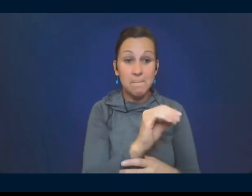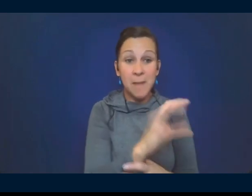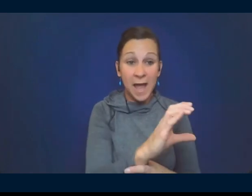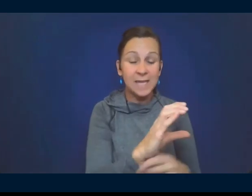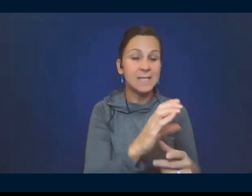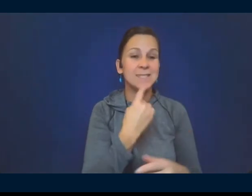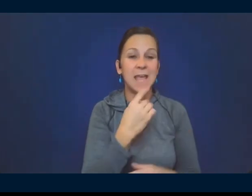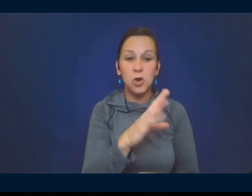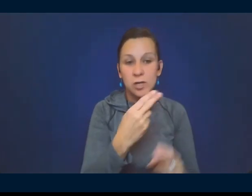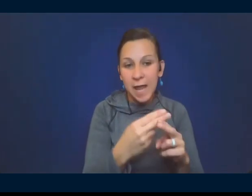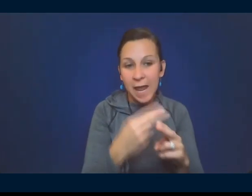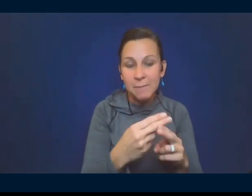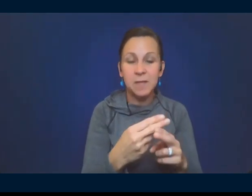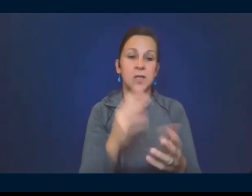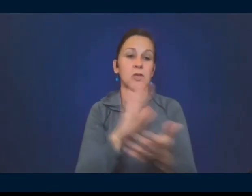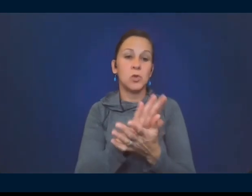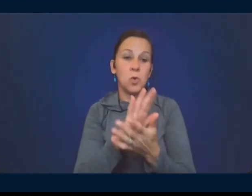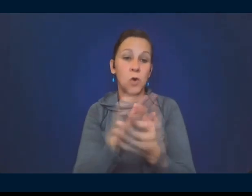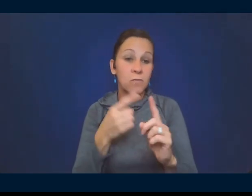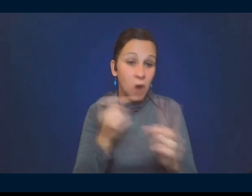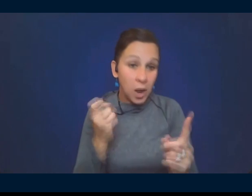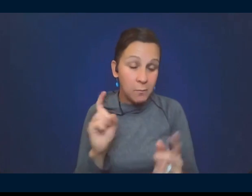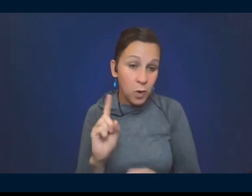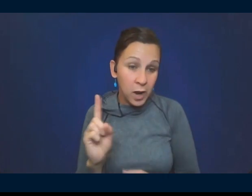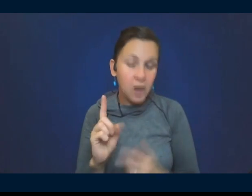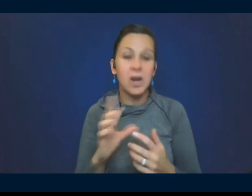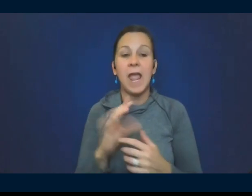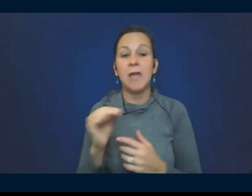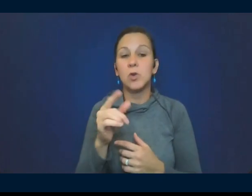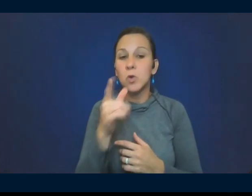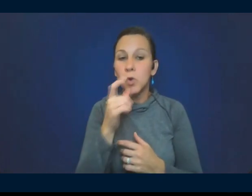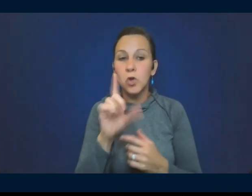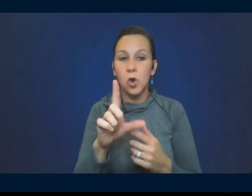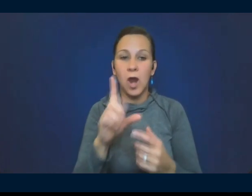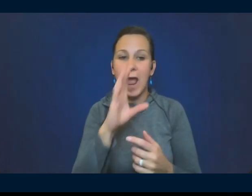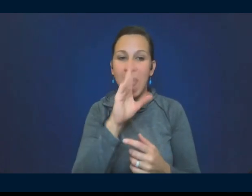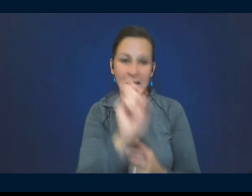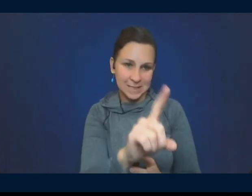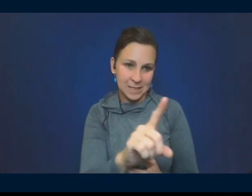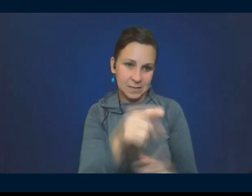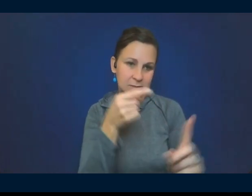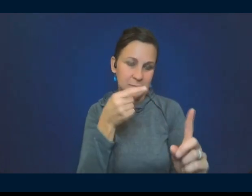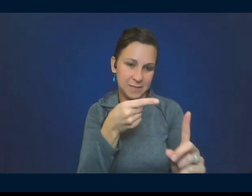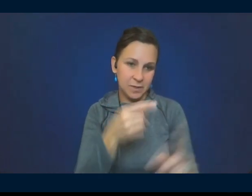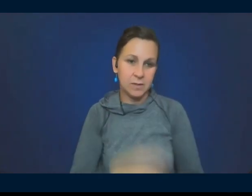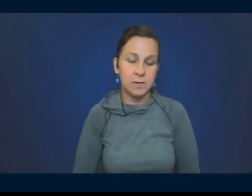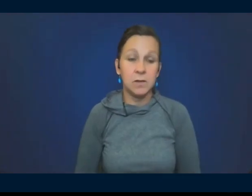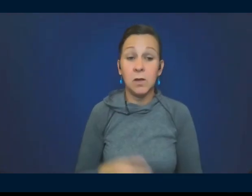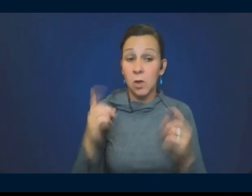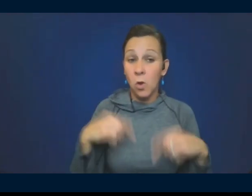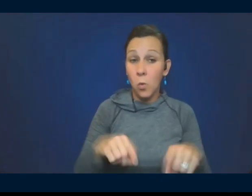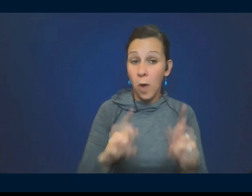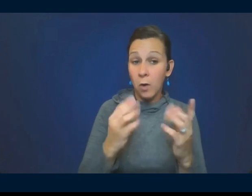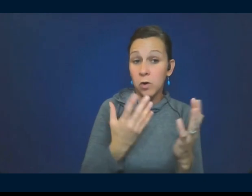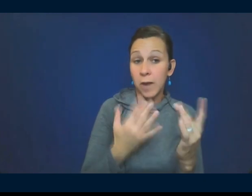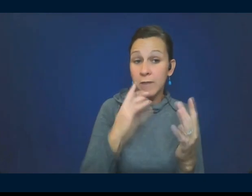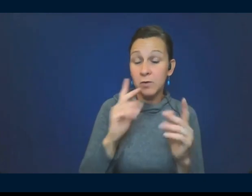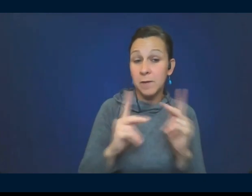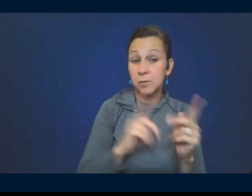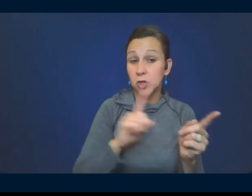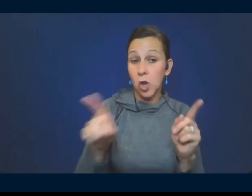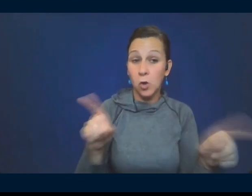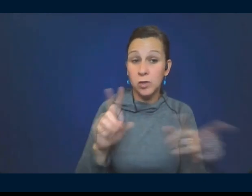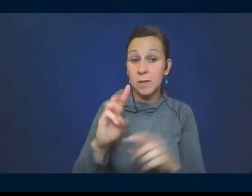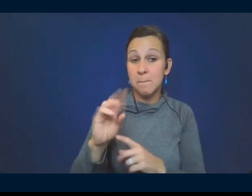name, the institution that you're from, and then who you are directing the question to. While we're waiting for people to get to the mics, we do have